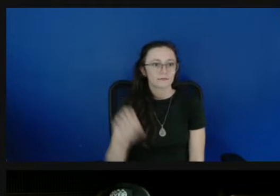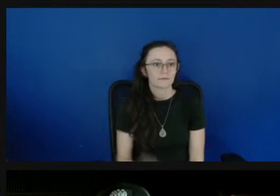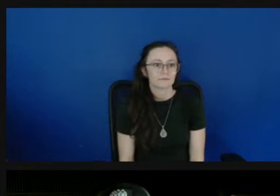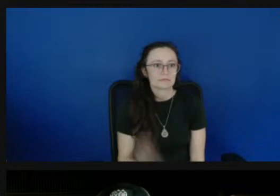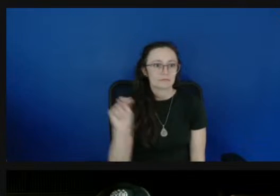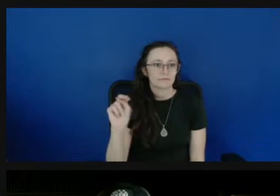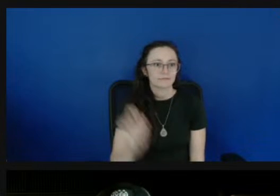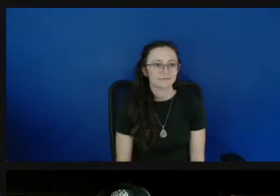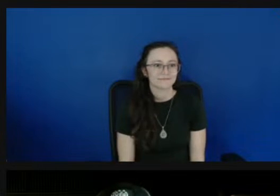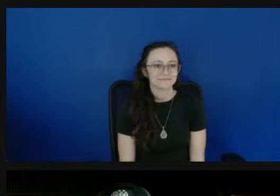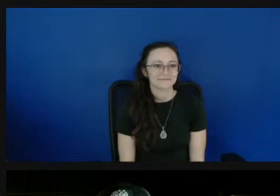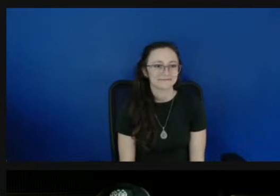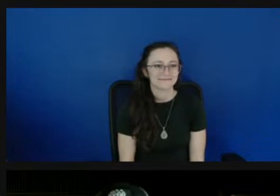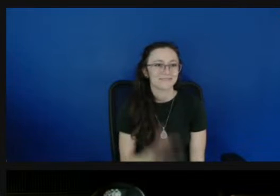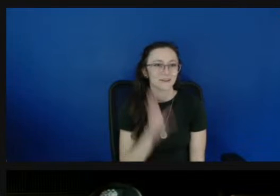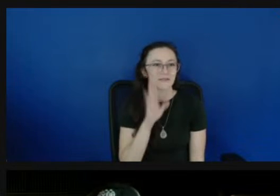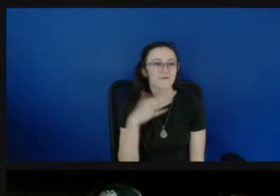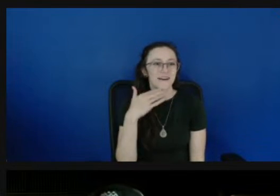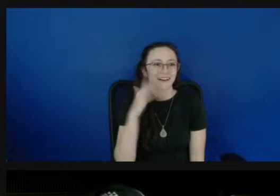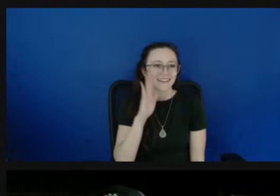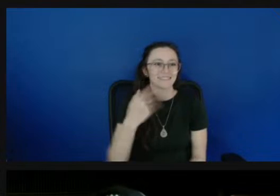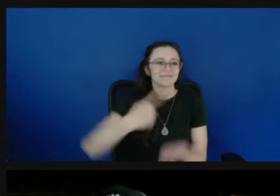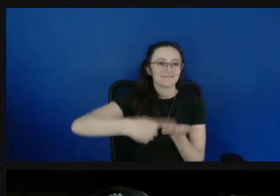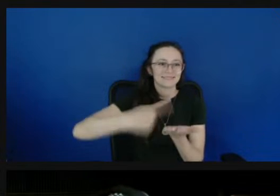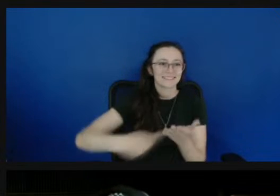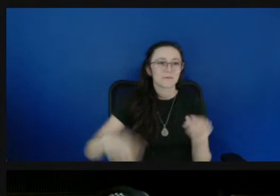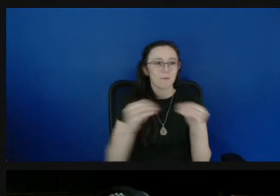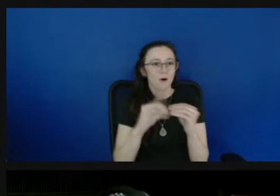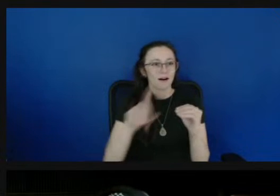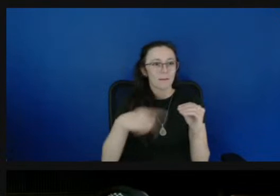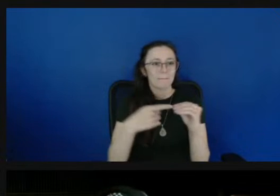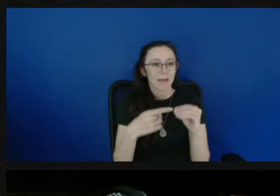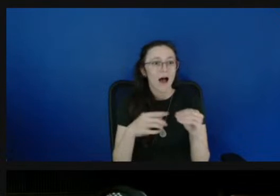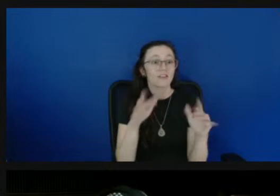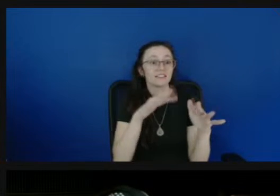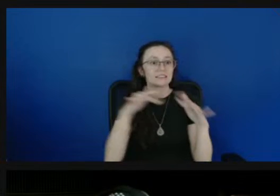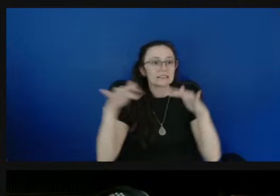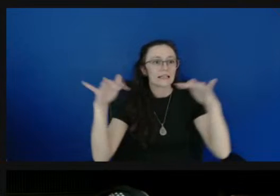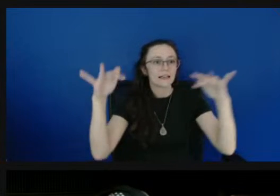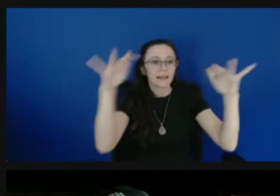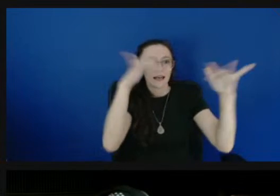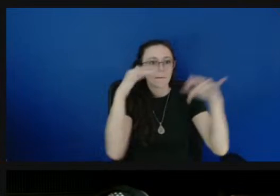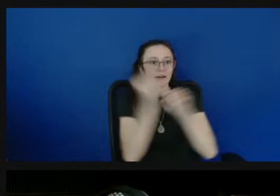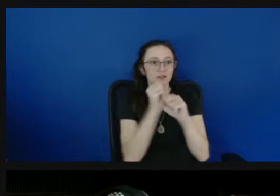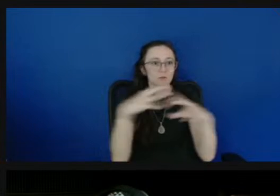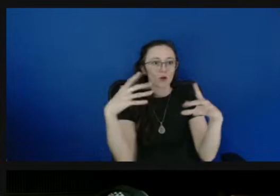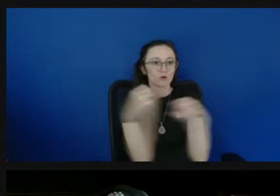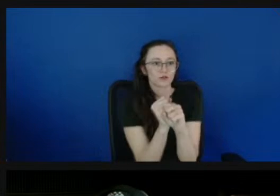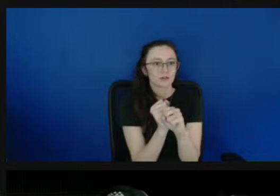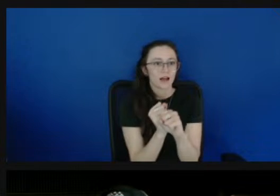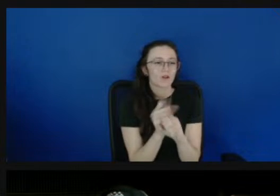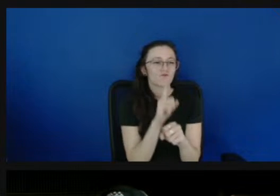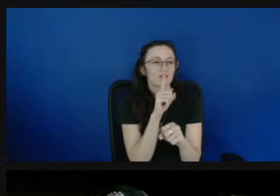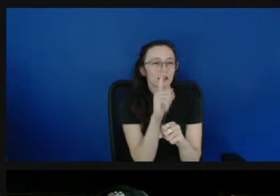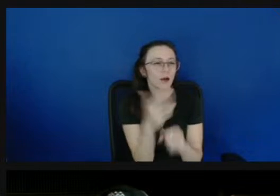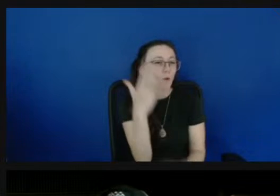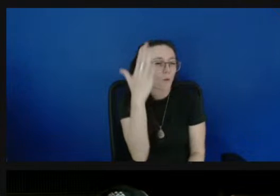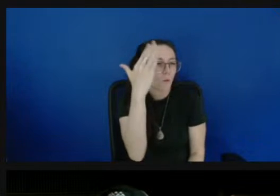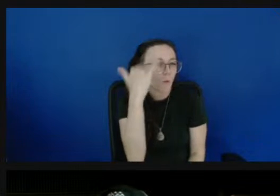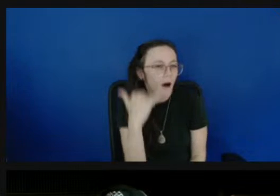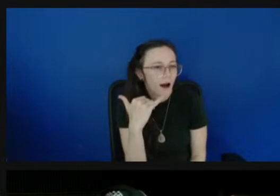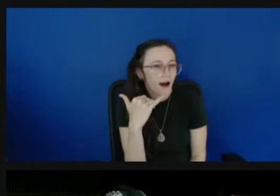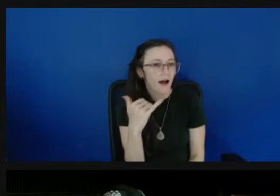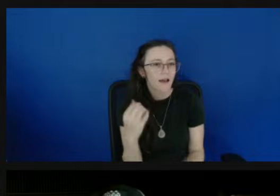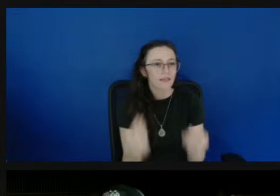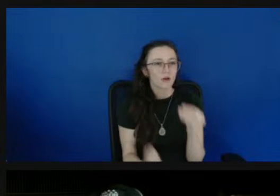about the steam explosions, and we'll get into the why of the eruption here next,